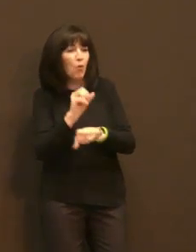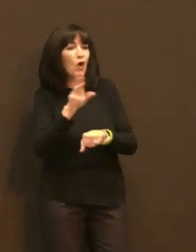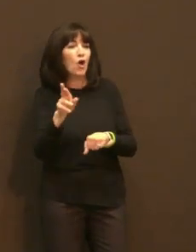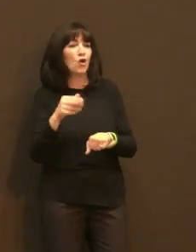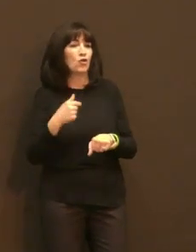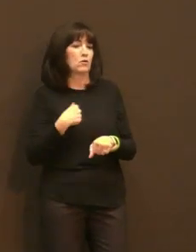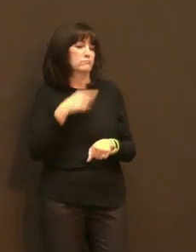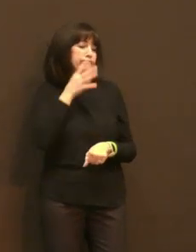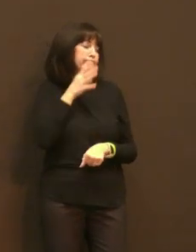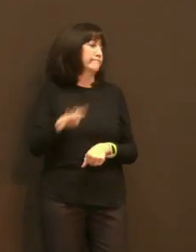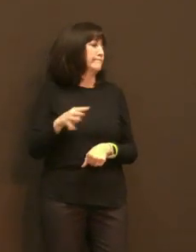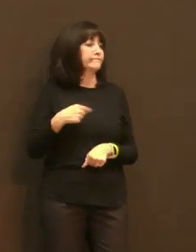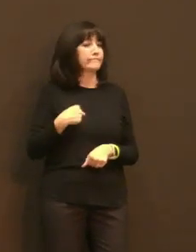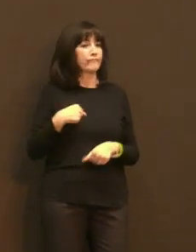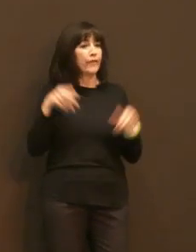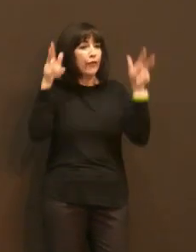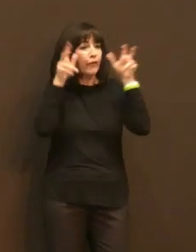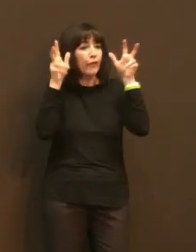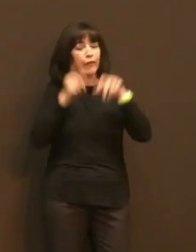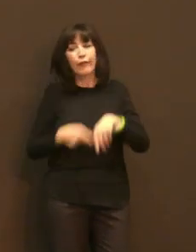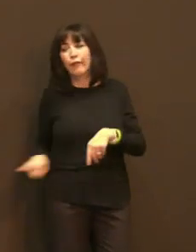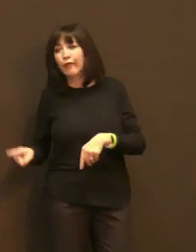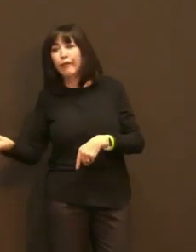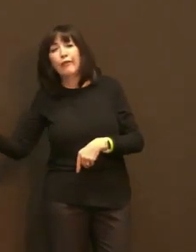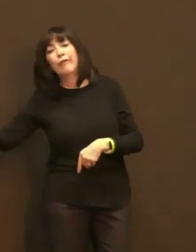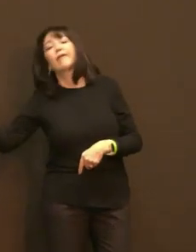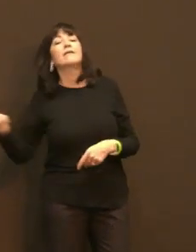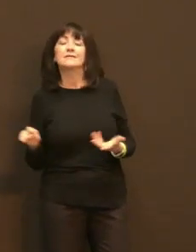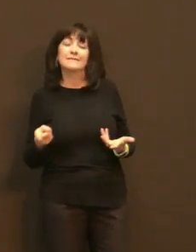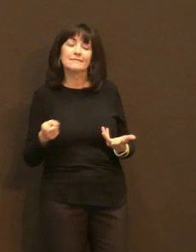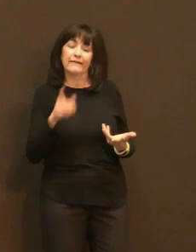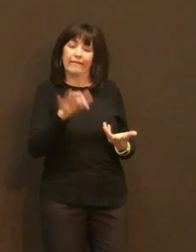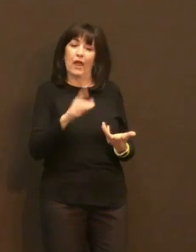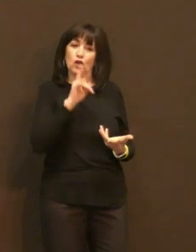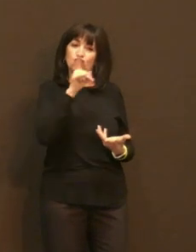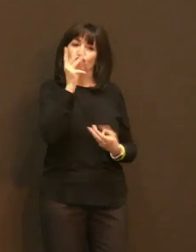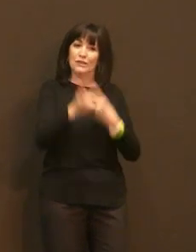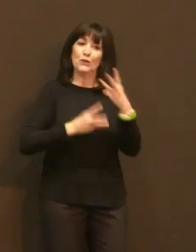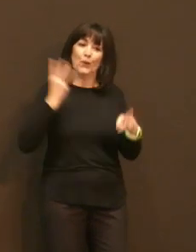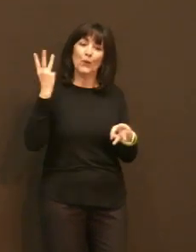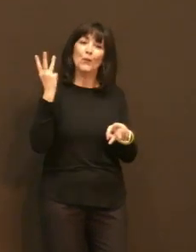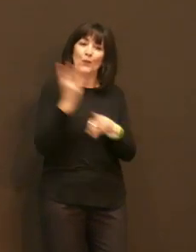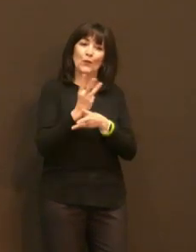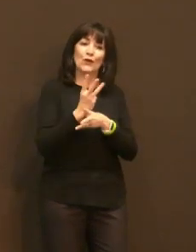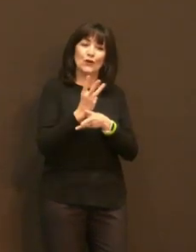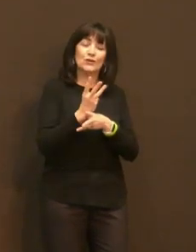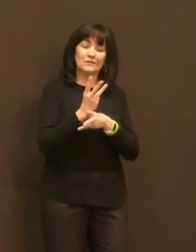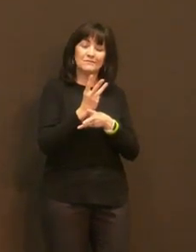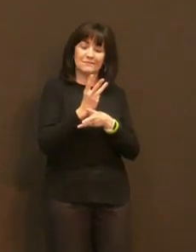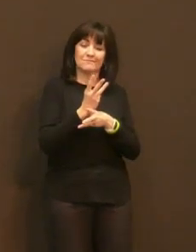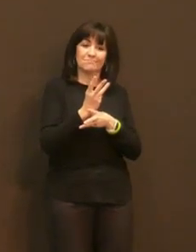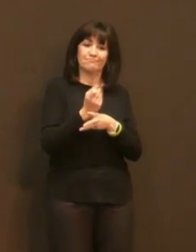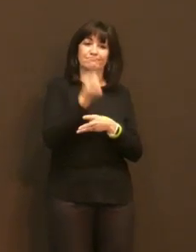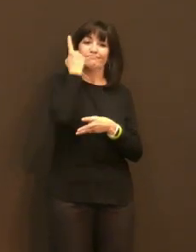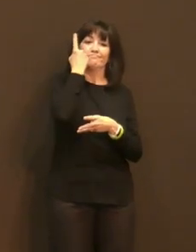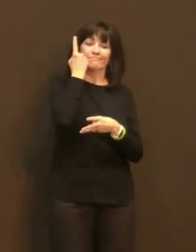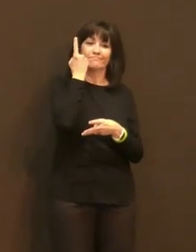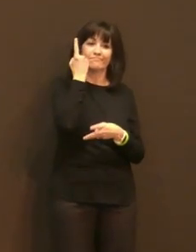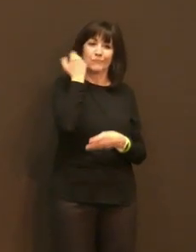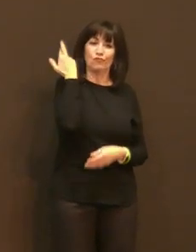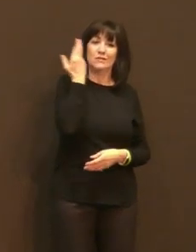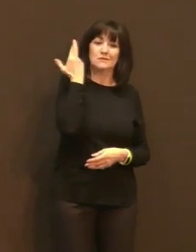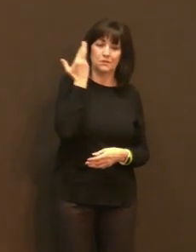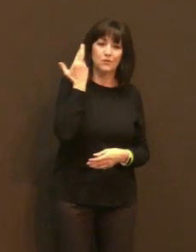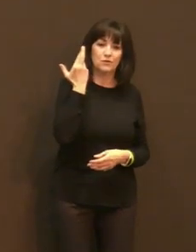else? I think we need to be somewhat realistic about that, and that's why I consistently say, and I